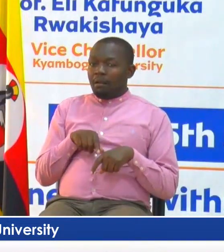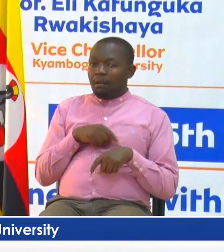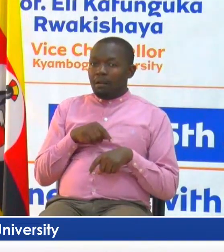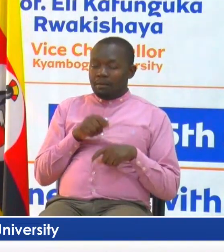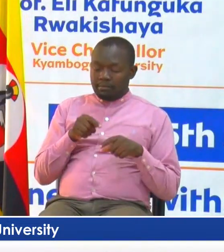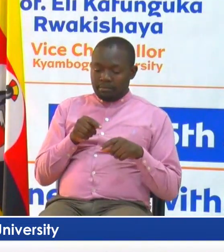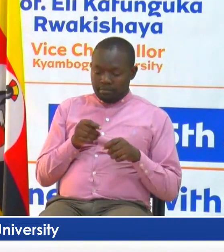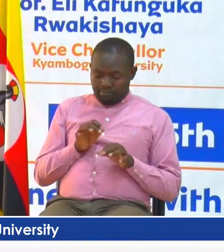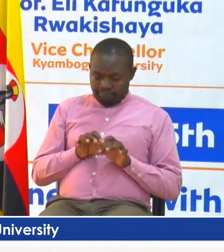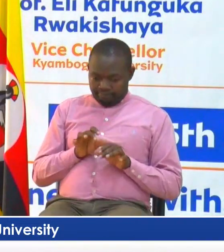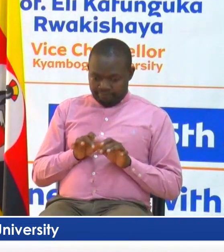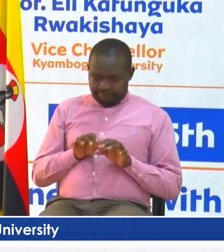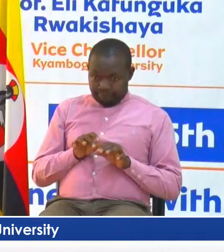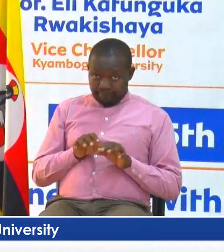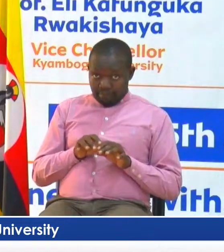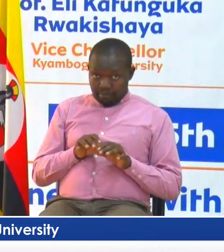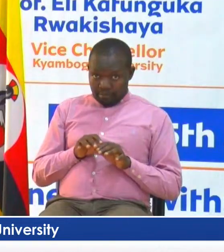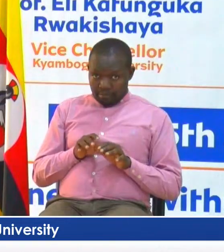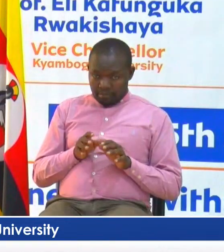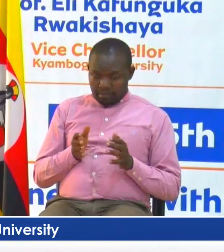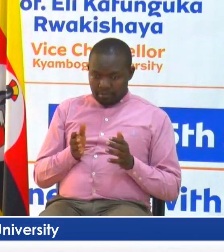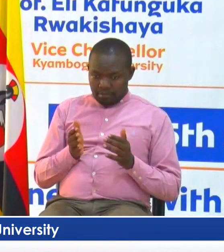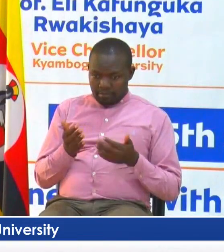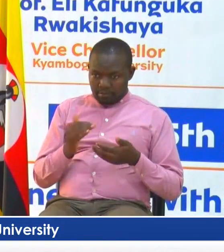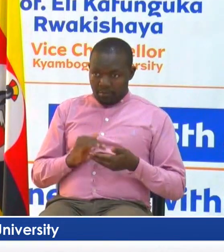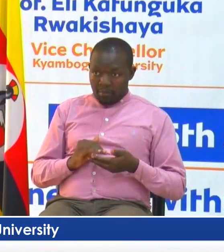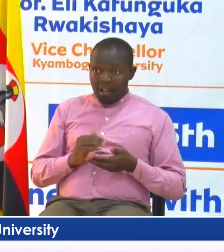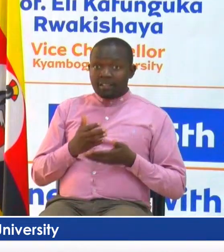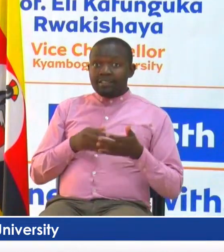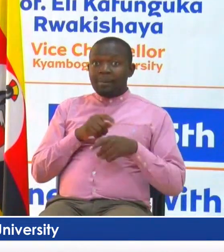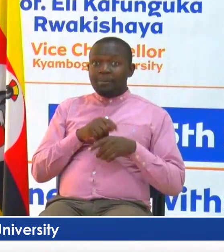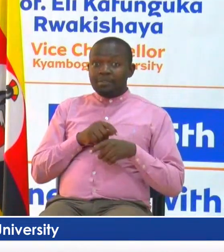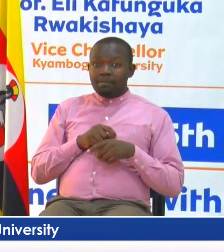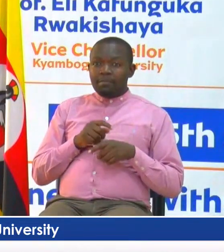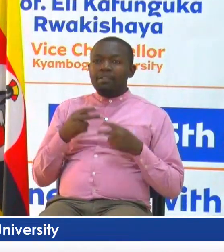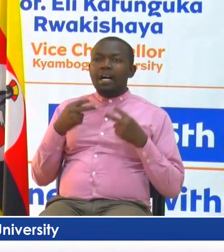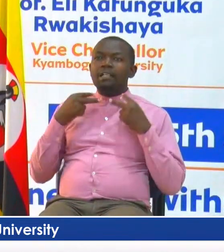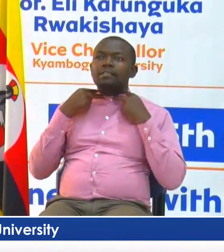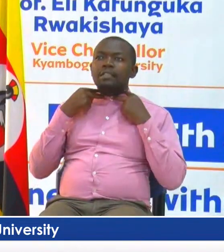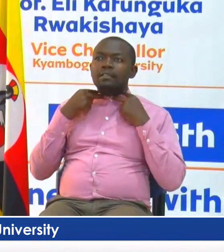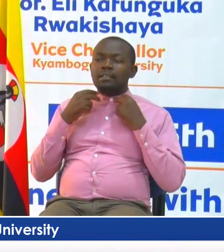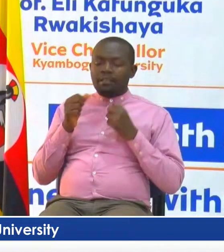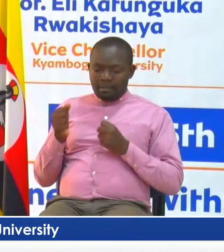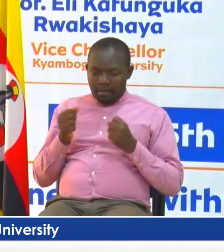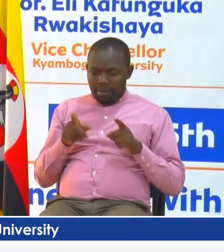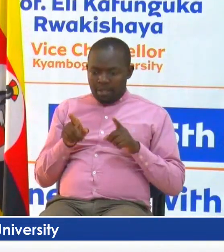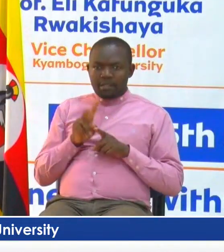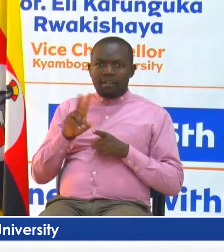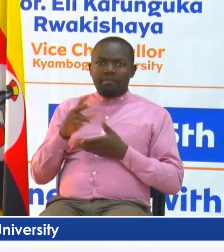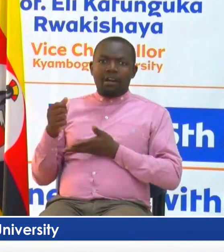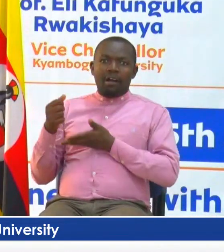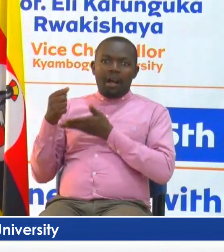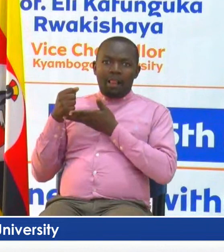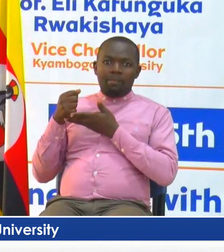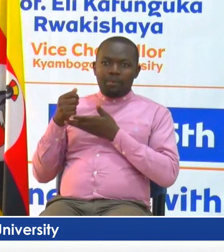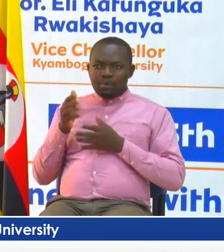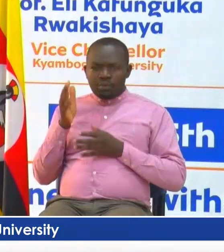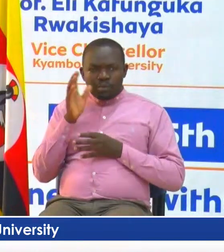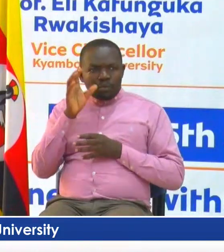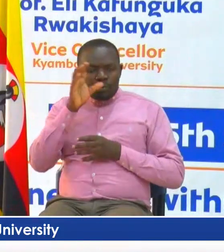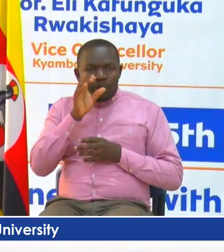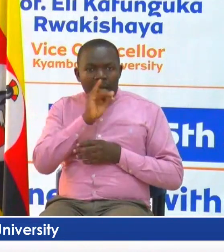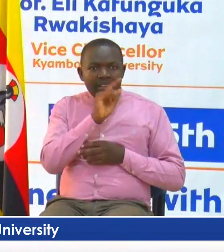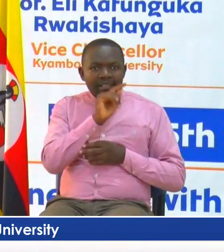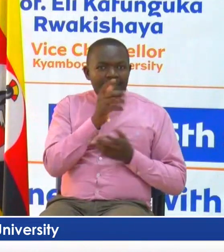you close, you start again, and sometimes I get stuck, but you also need help. And then I run to IT